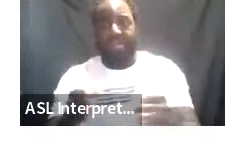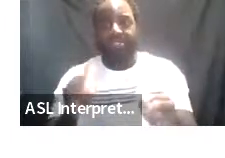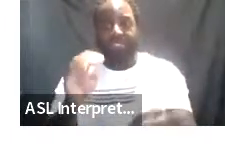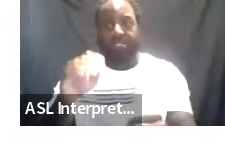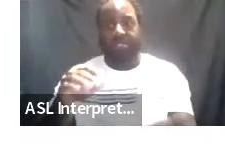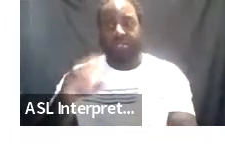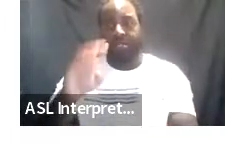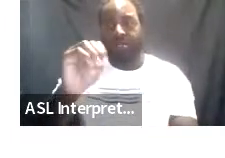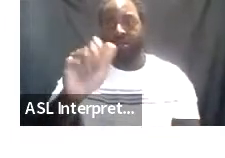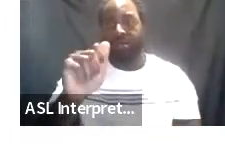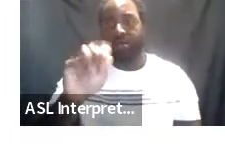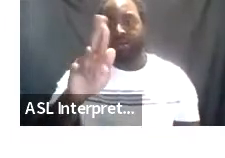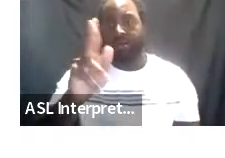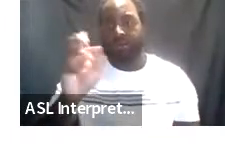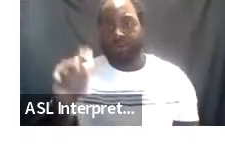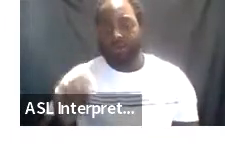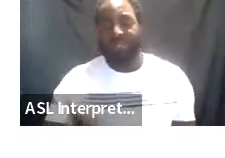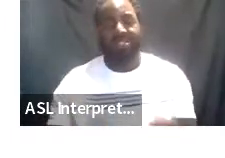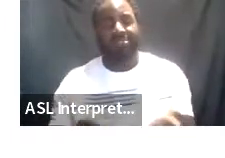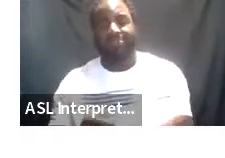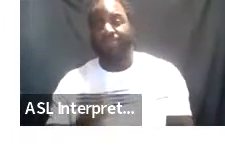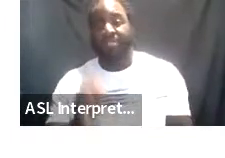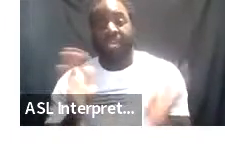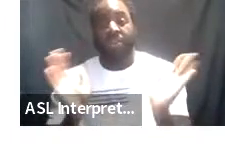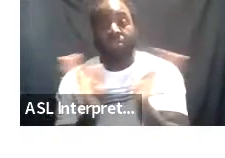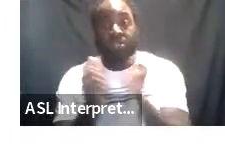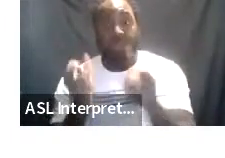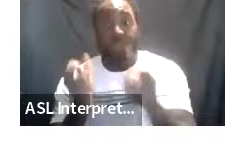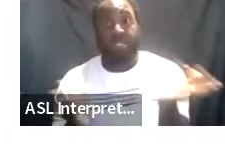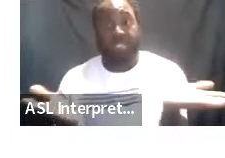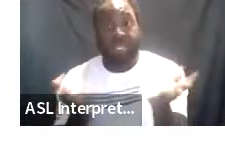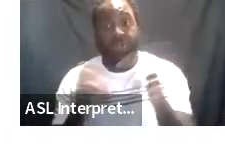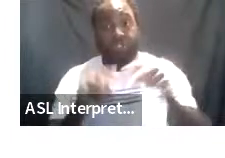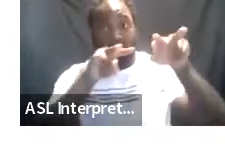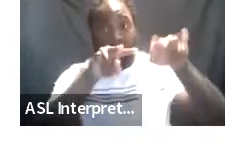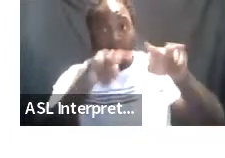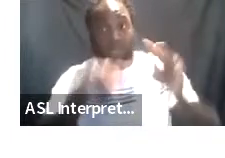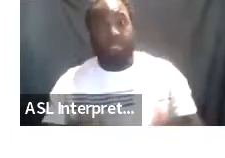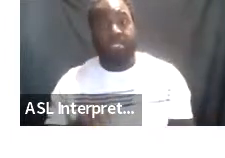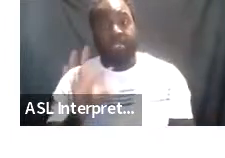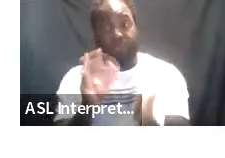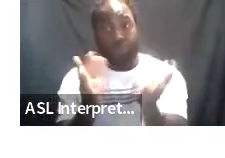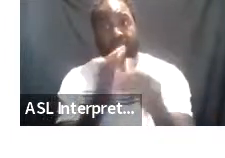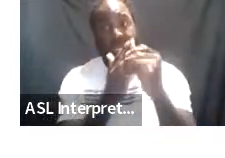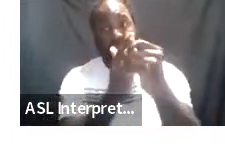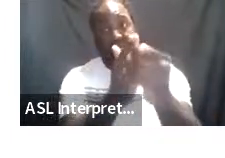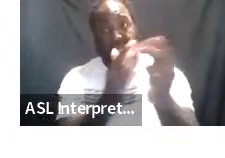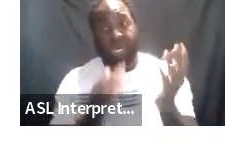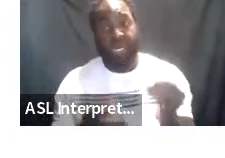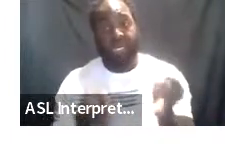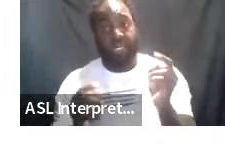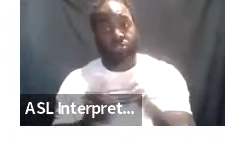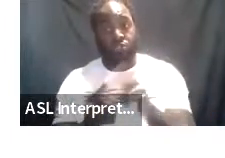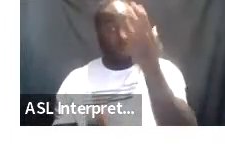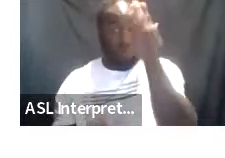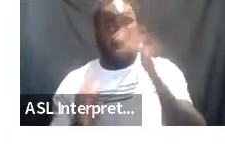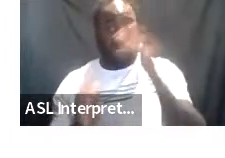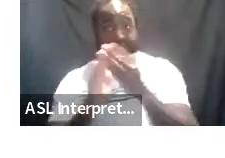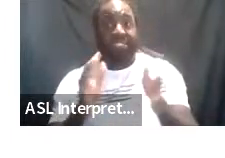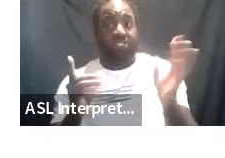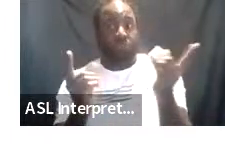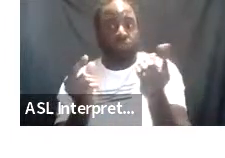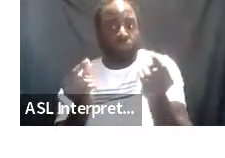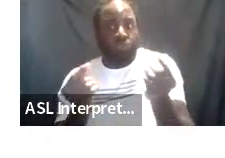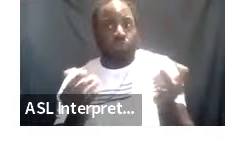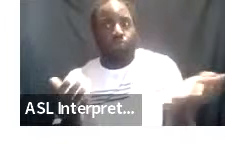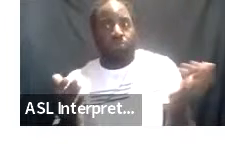people. And I would encourage everybody here to take a look at it. If you want a guide to why the city is doing what it's doing on